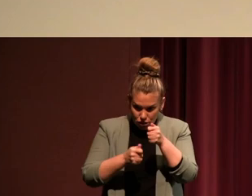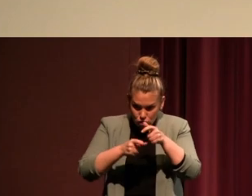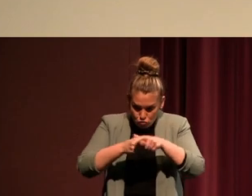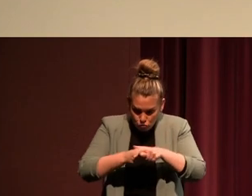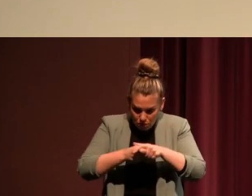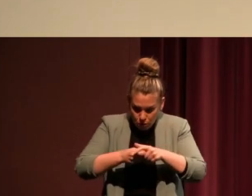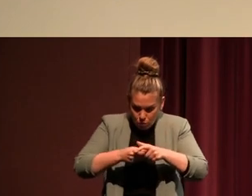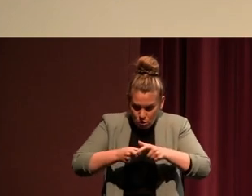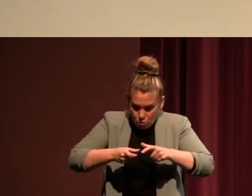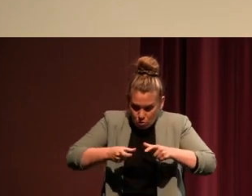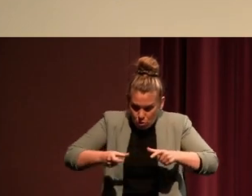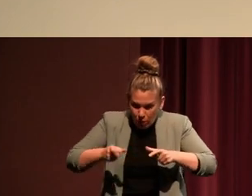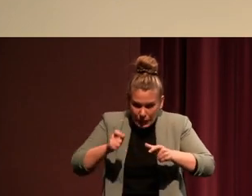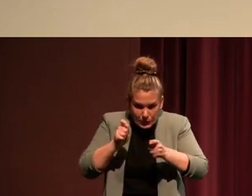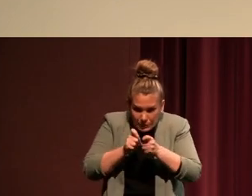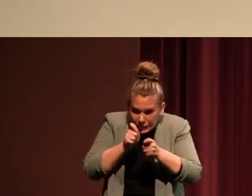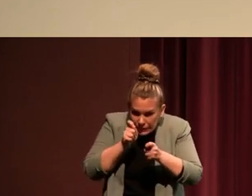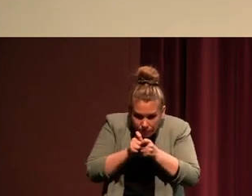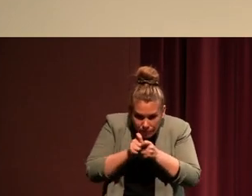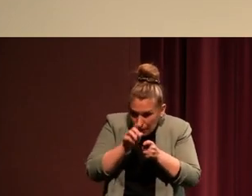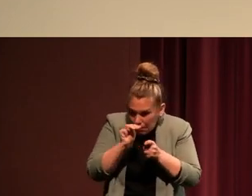1/100 of a millimeter precision.